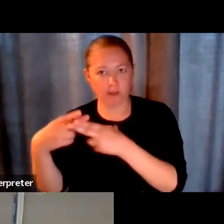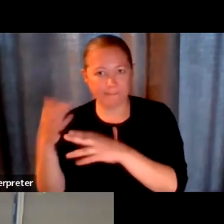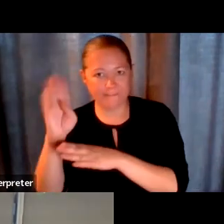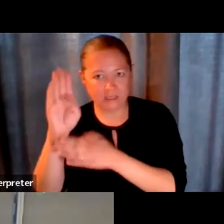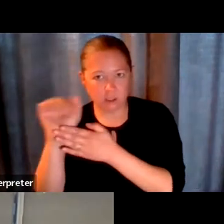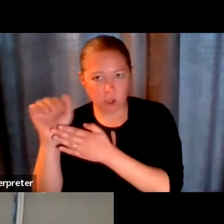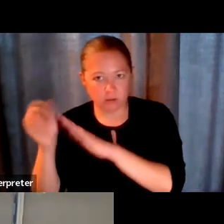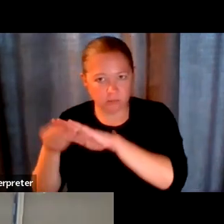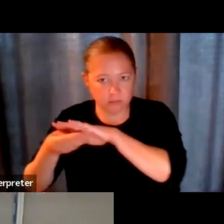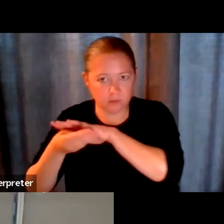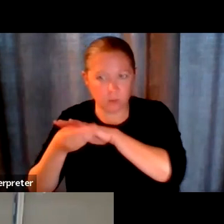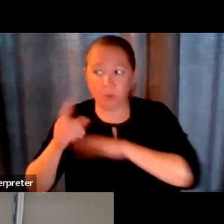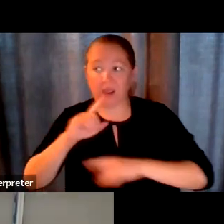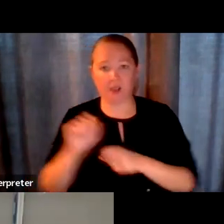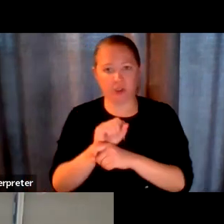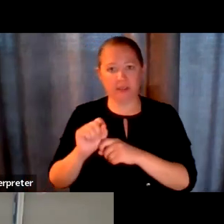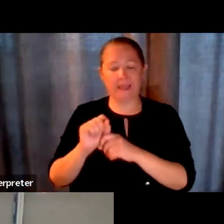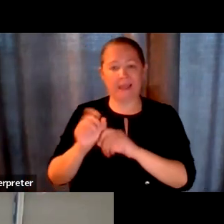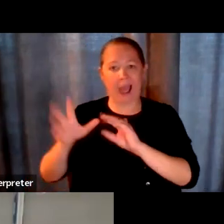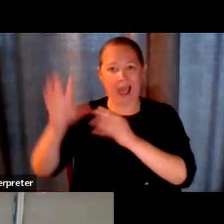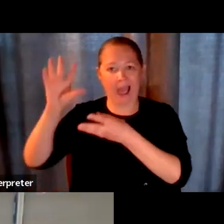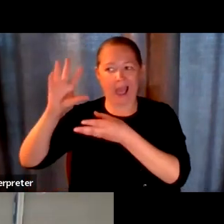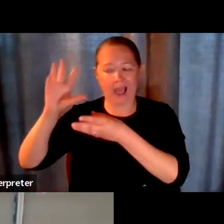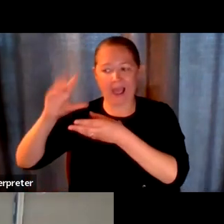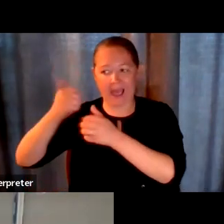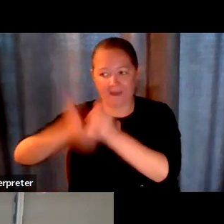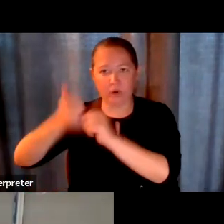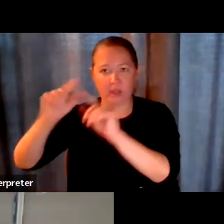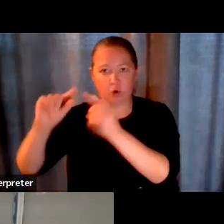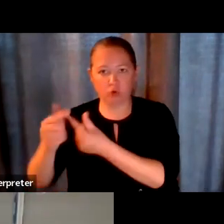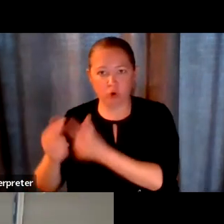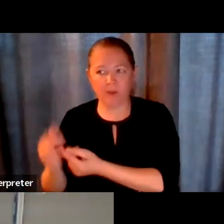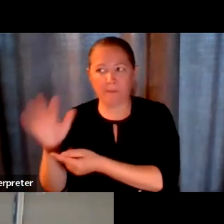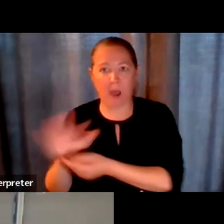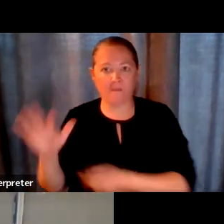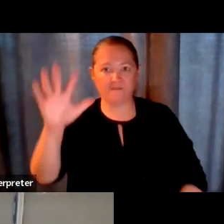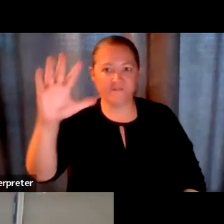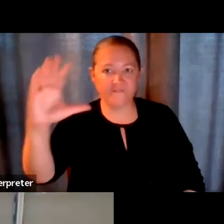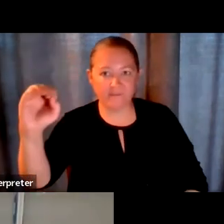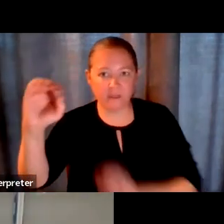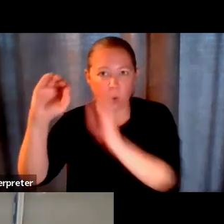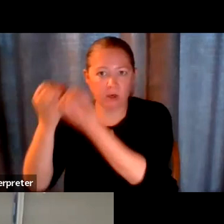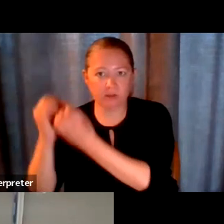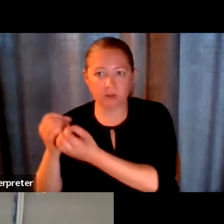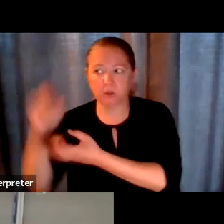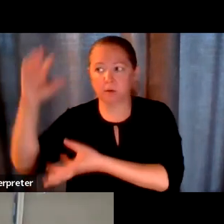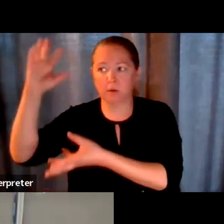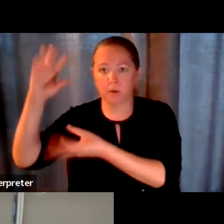actually added up the annual revenue of each of the groups that were there, about 50 of them, and it totals over $1